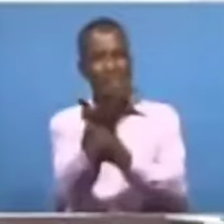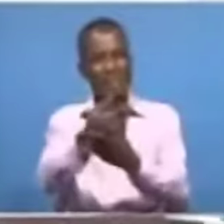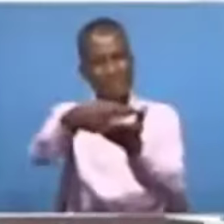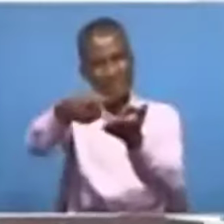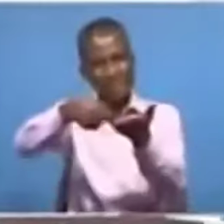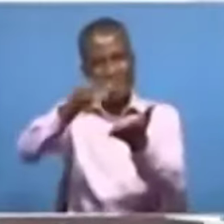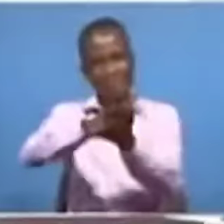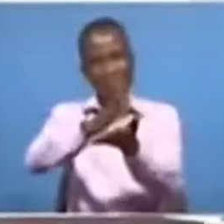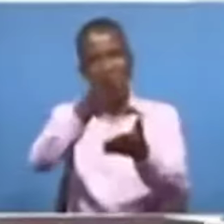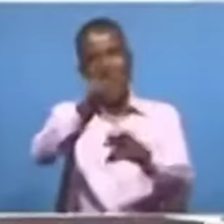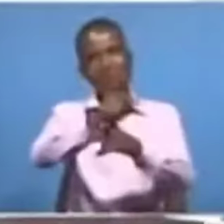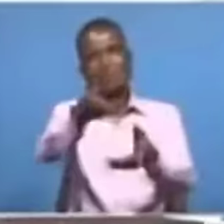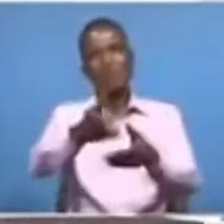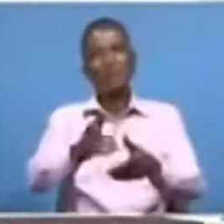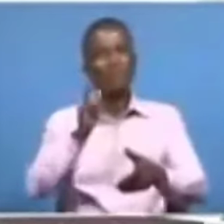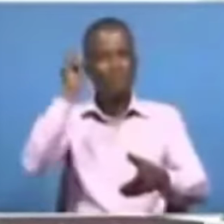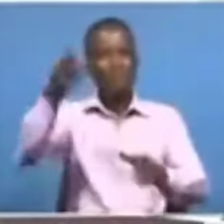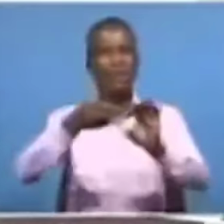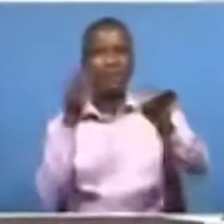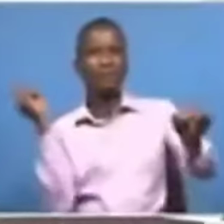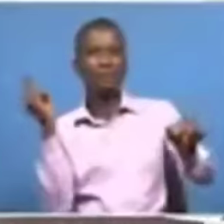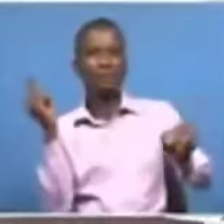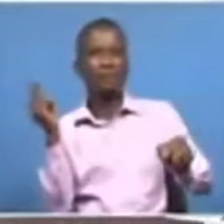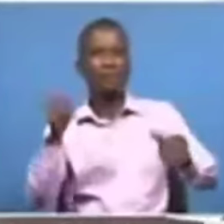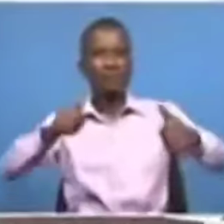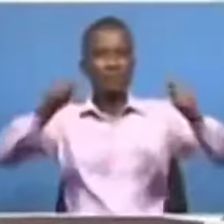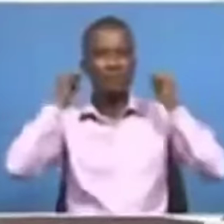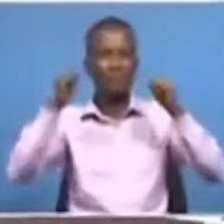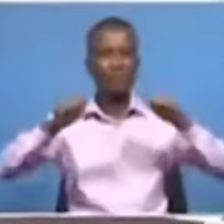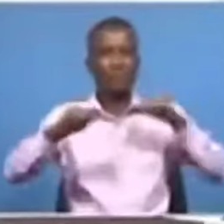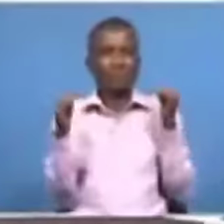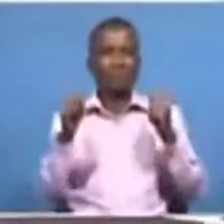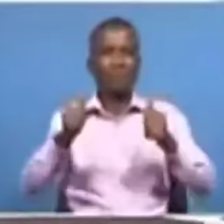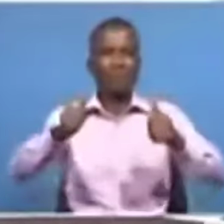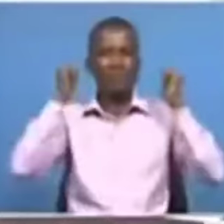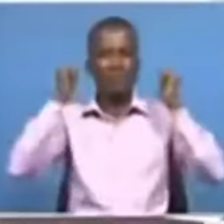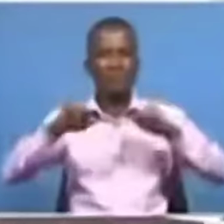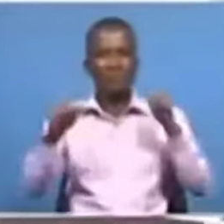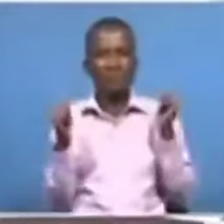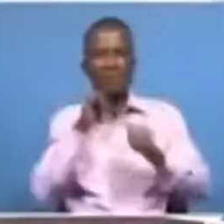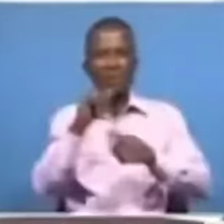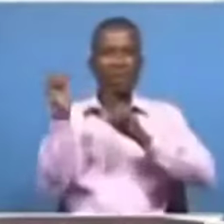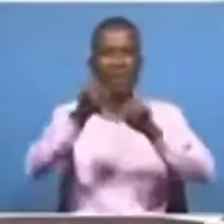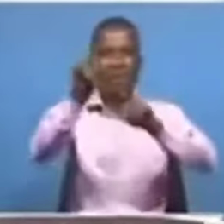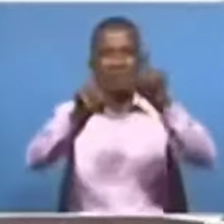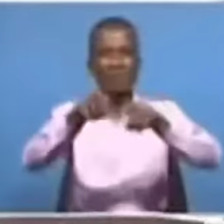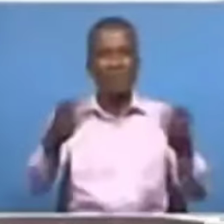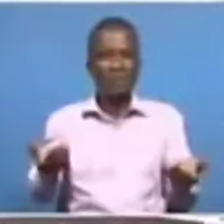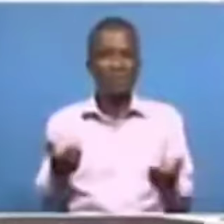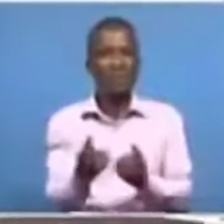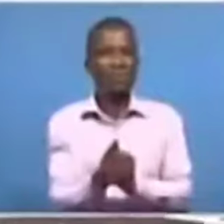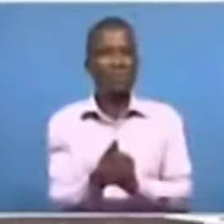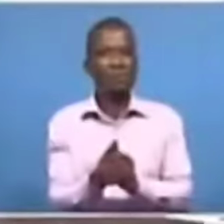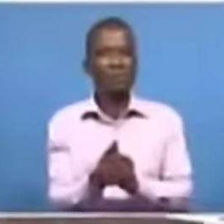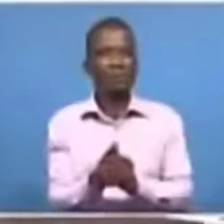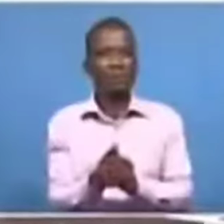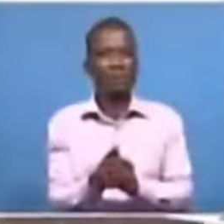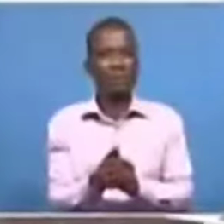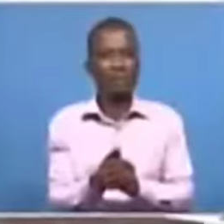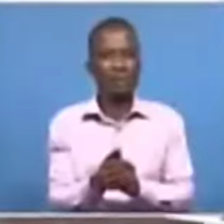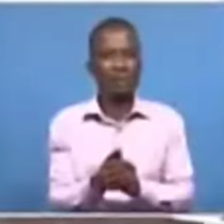And there is no ambiguity in those depositions. She says clearly that the petitioner will not suffer any prejudice